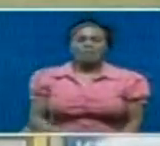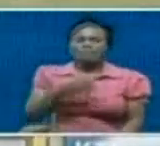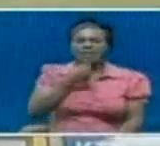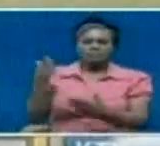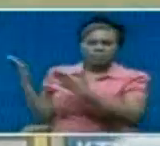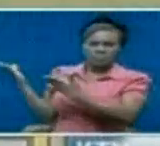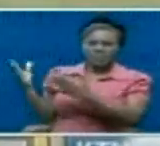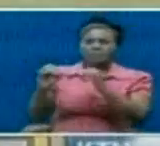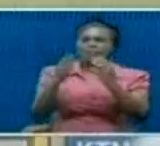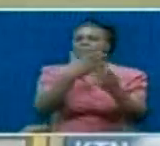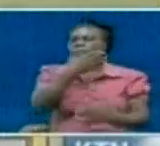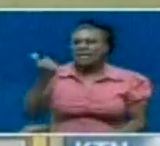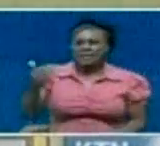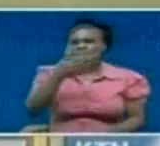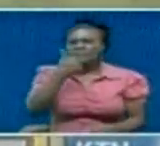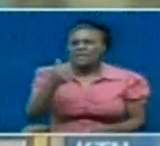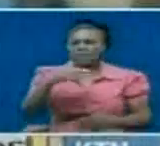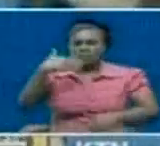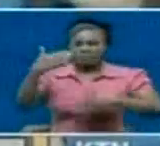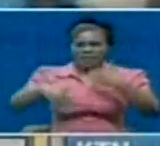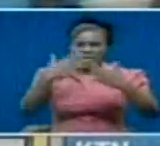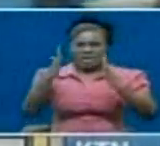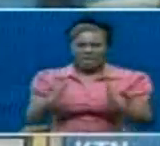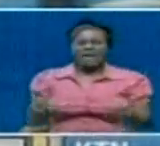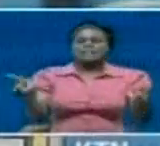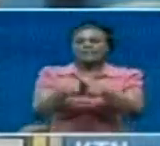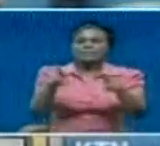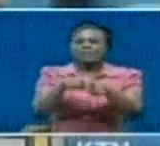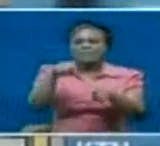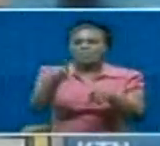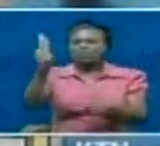could easily be one of the best midfielders in the country, with the mold of the legendary Manchester United player Paul Scholes.